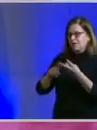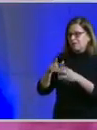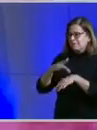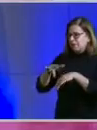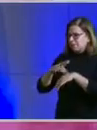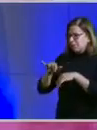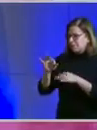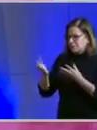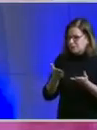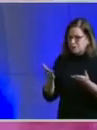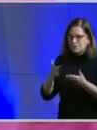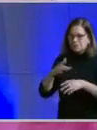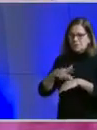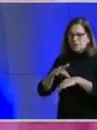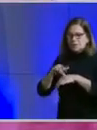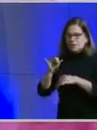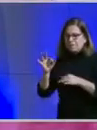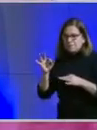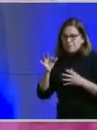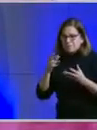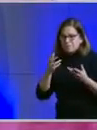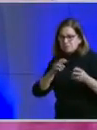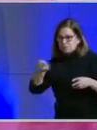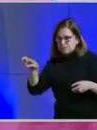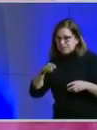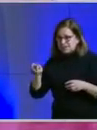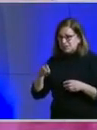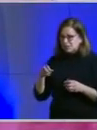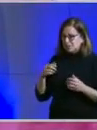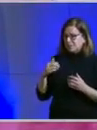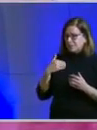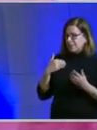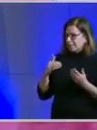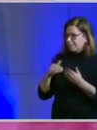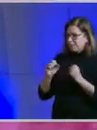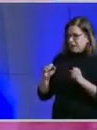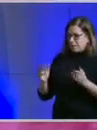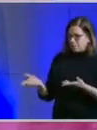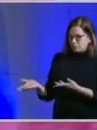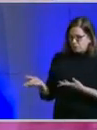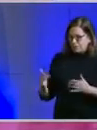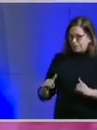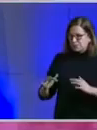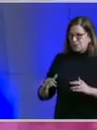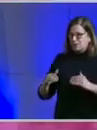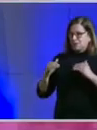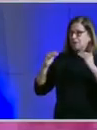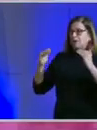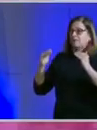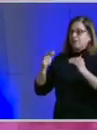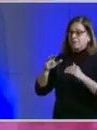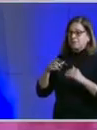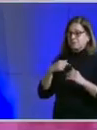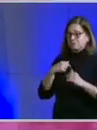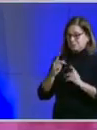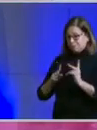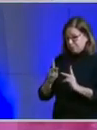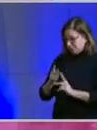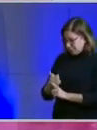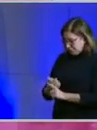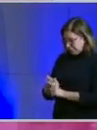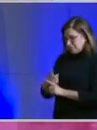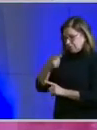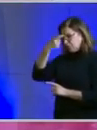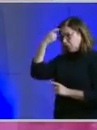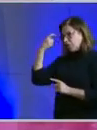middle class. For many, that pathway before that has to be a pathway to healing. Because when you're hurt, when you're traumatized, when